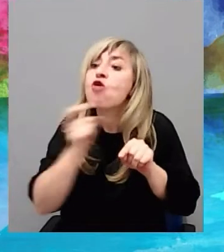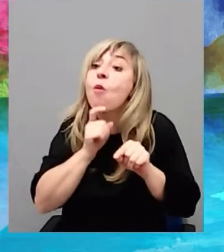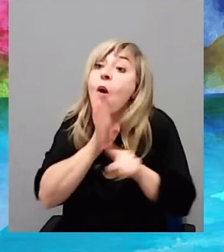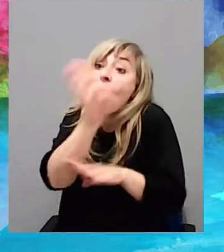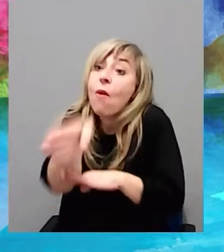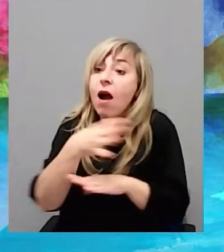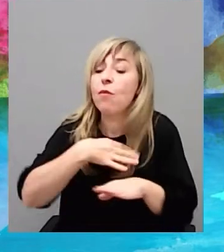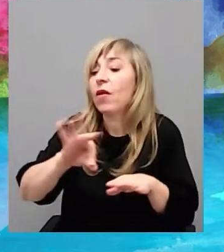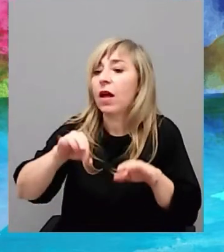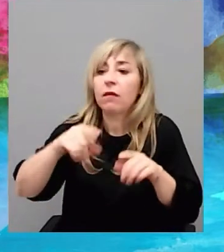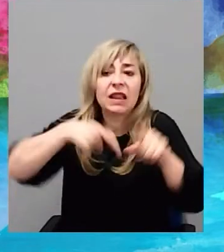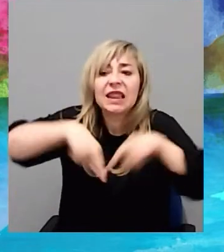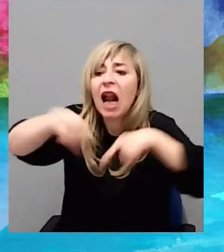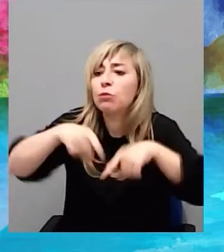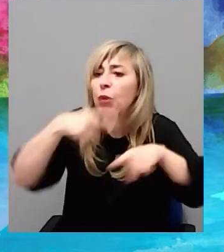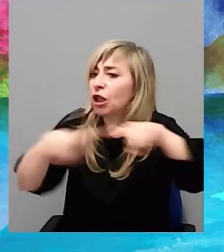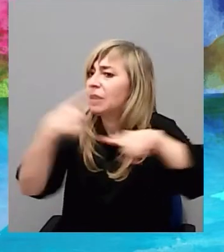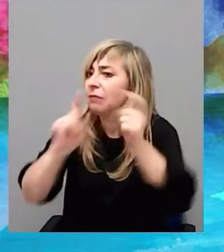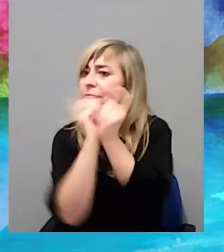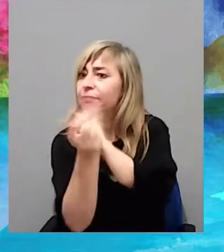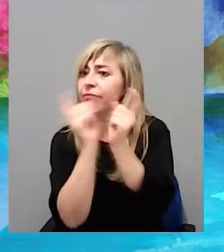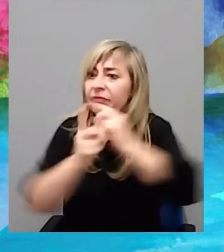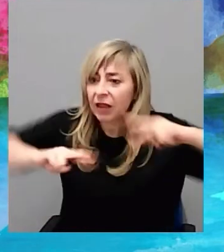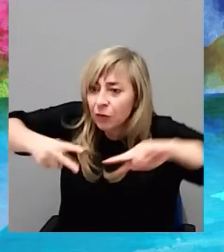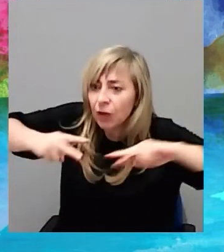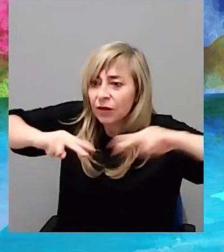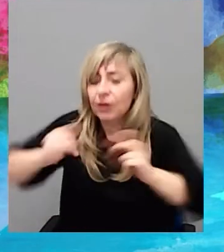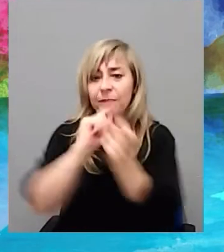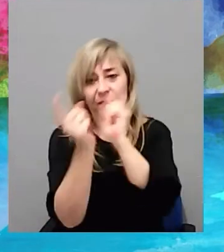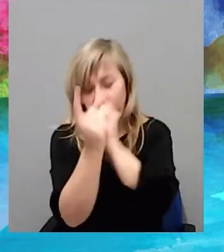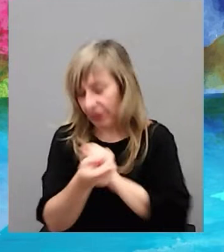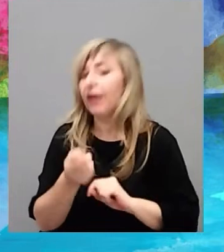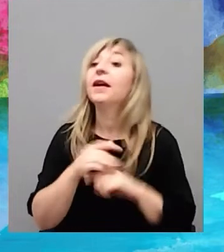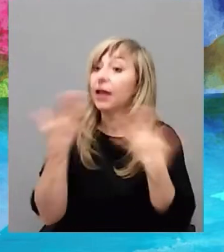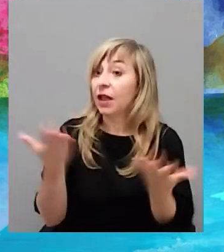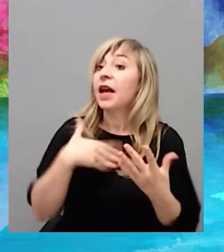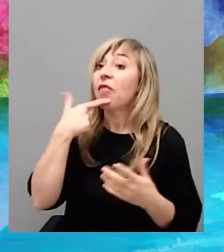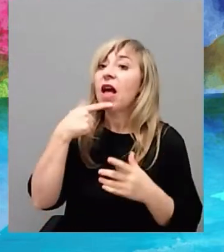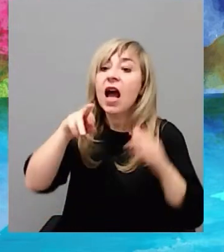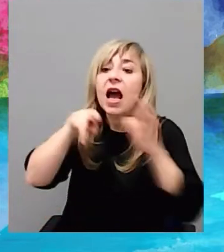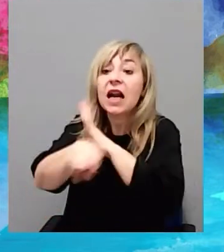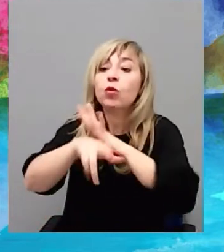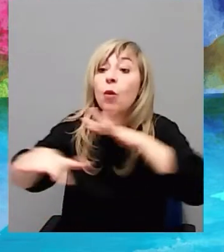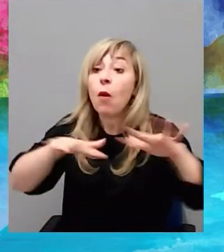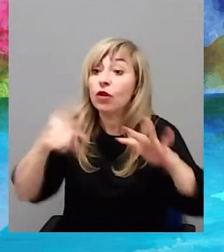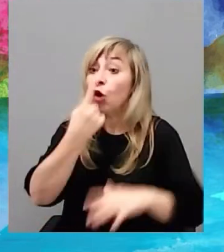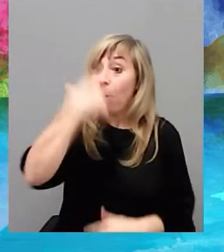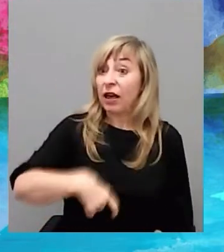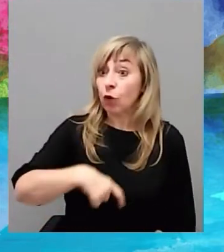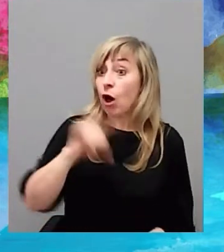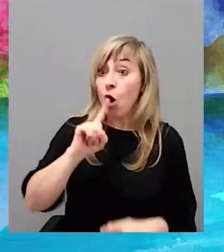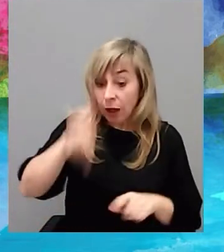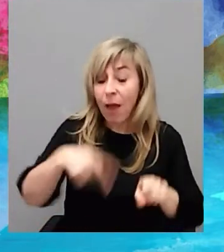transport, mobility in general. Not only do people move, but objects as well.